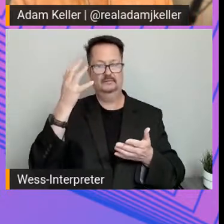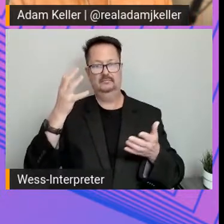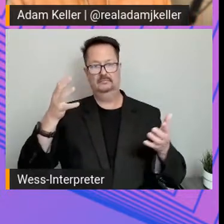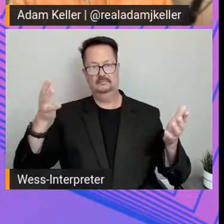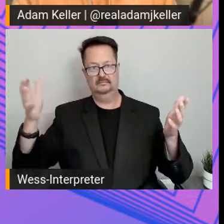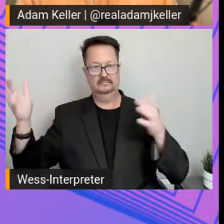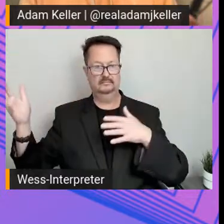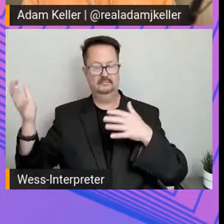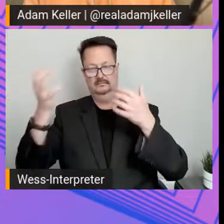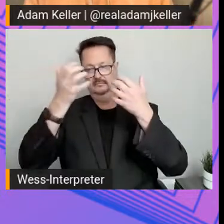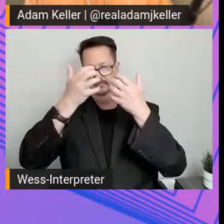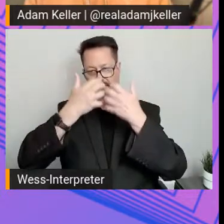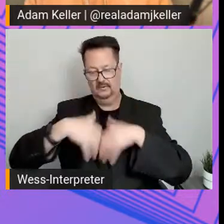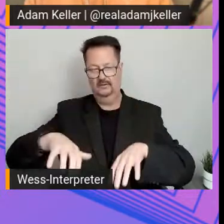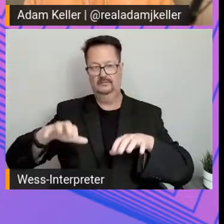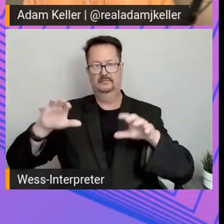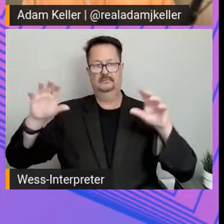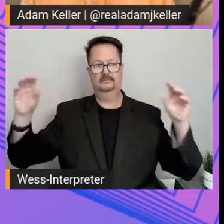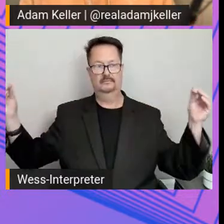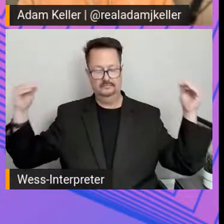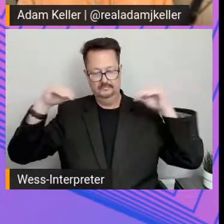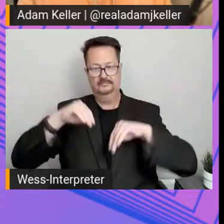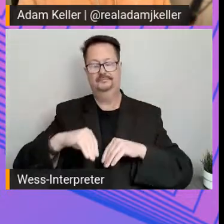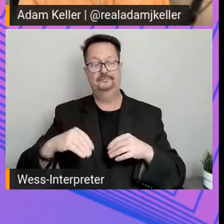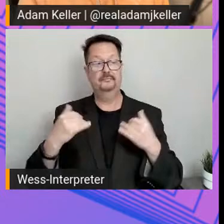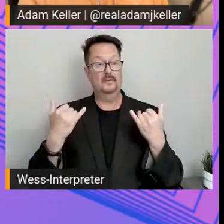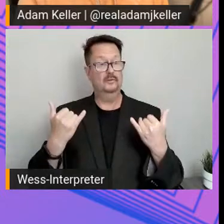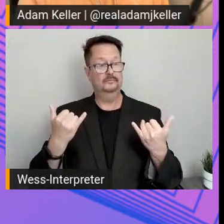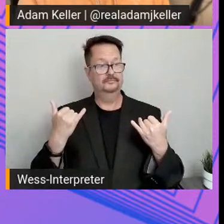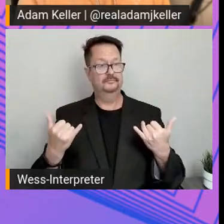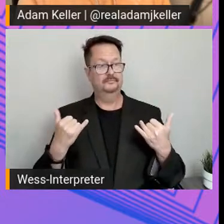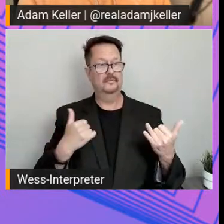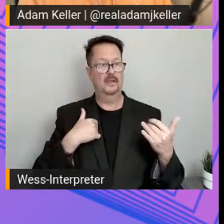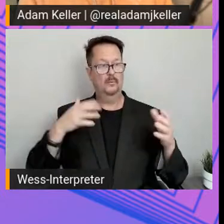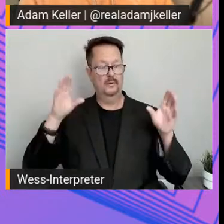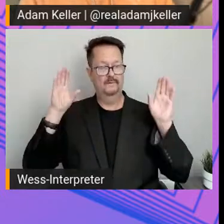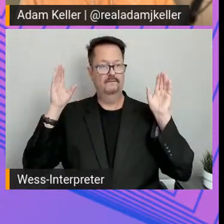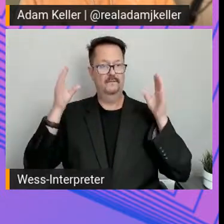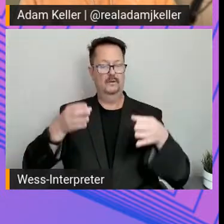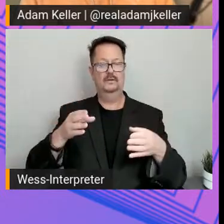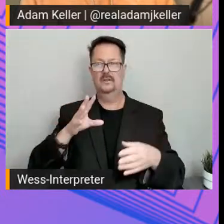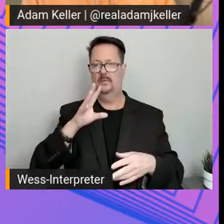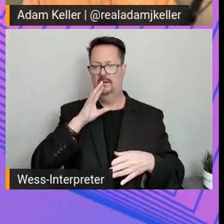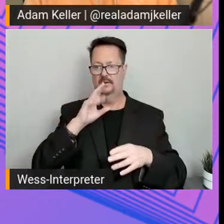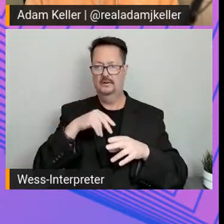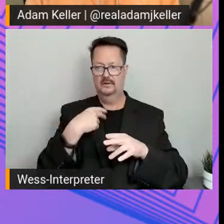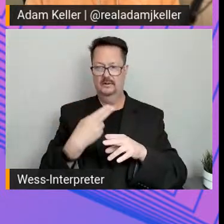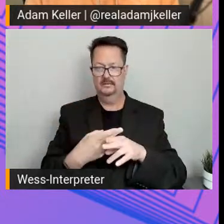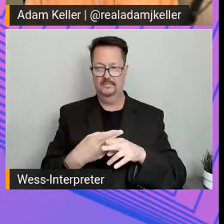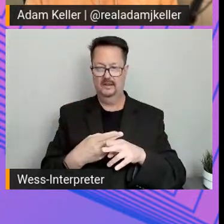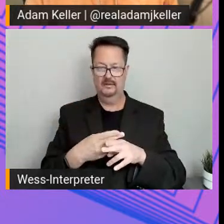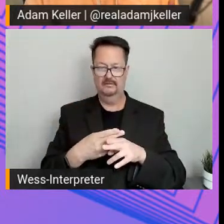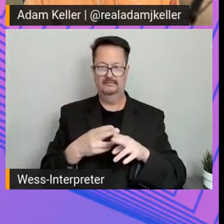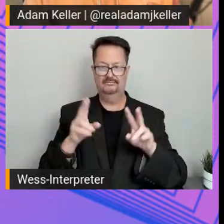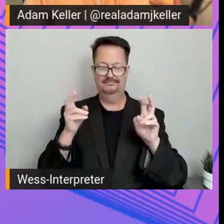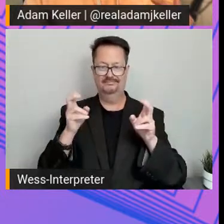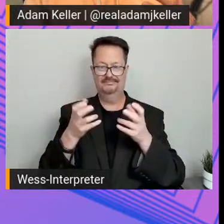So what I want to focus on today is I want to talk about containers in the real world.